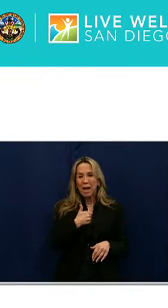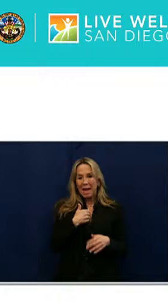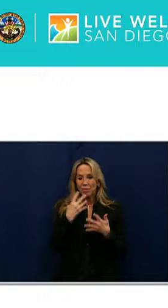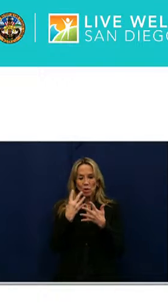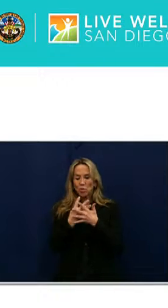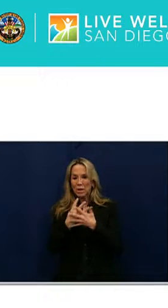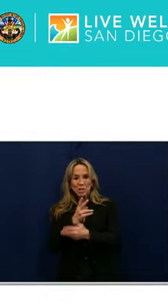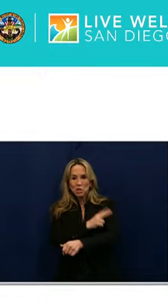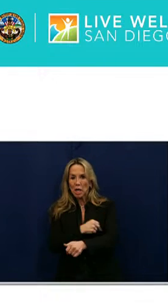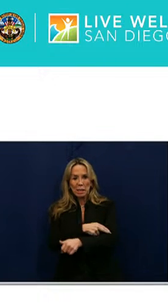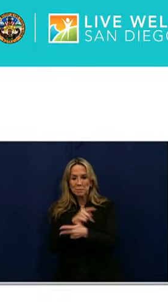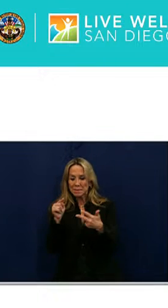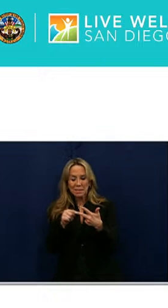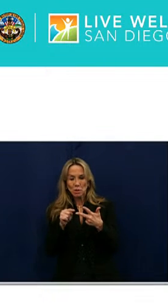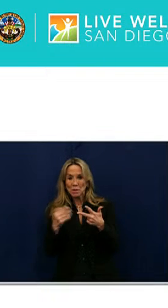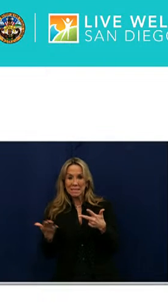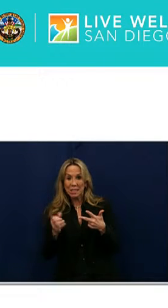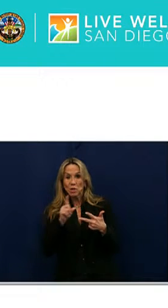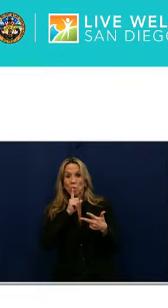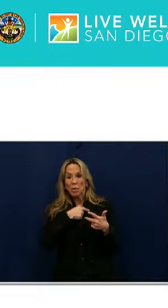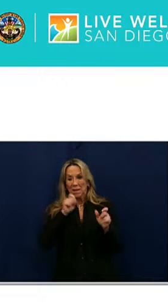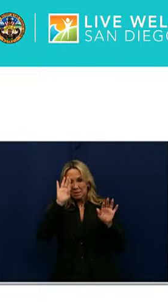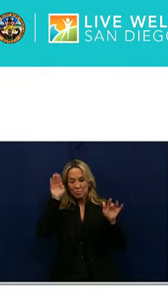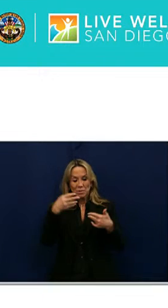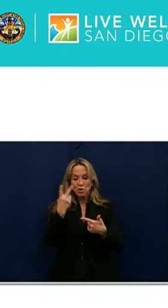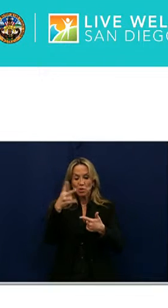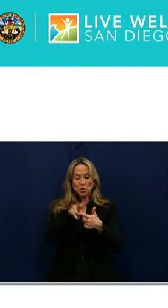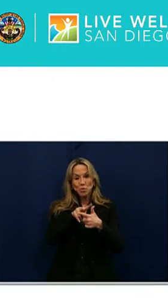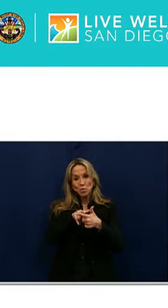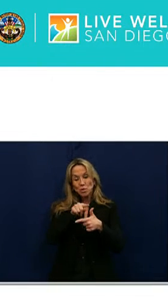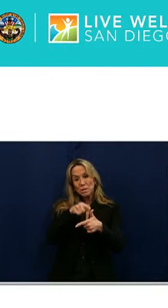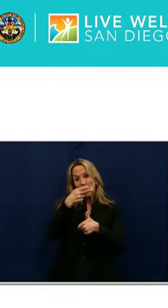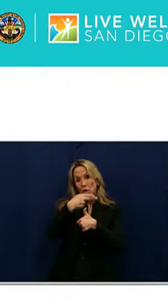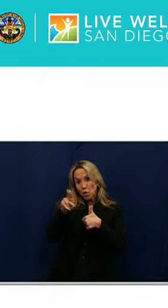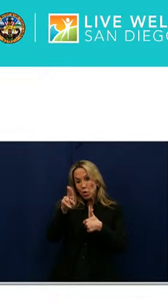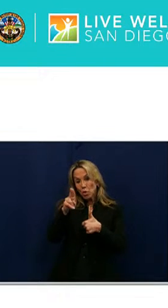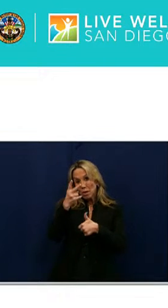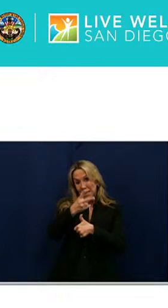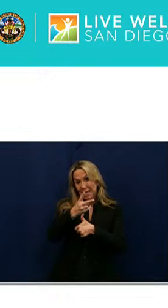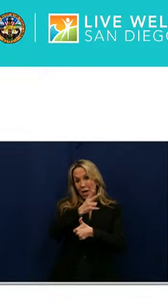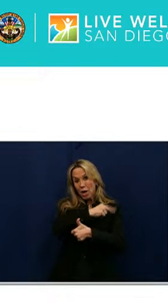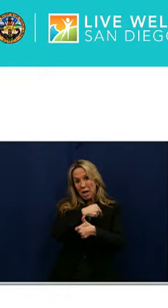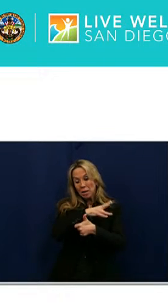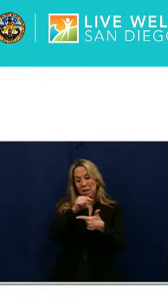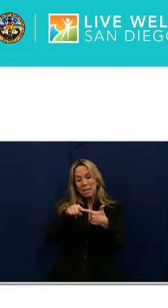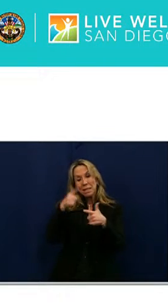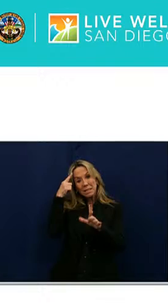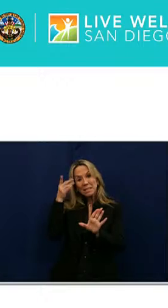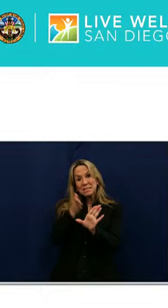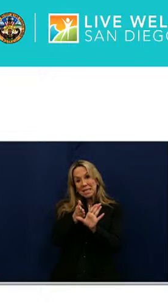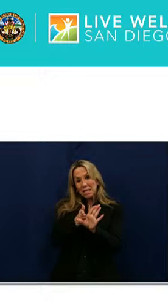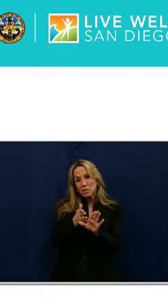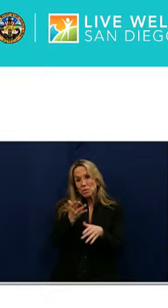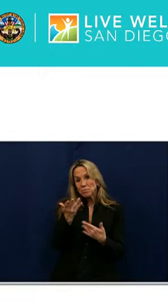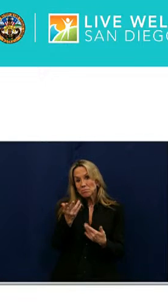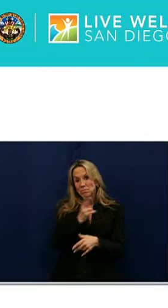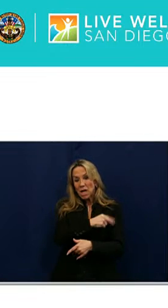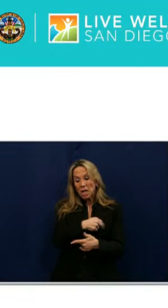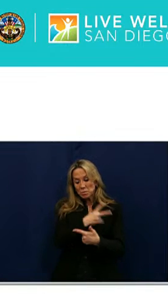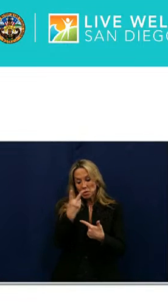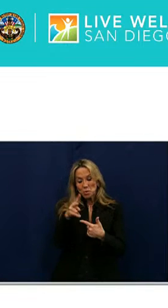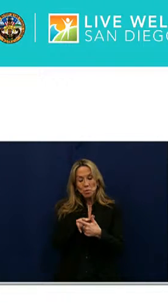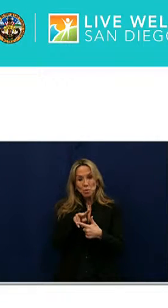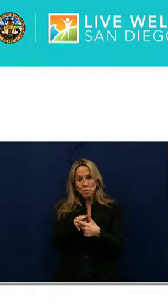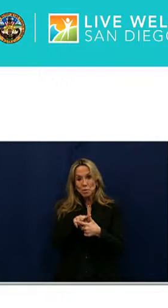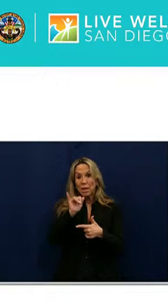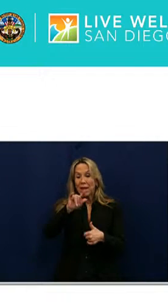So primarily it's those first 2 categories, acute care hospitals and psychiatric hospitals. And that's where